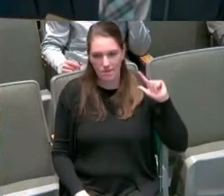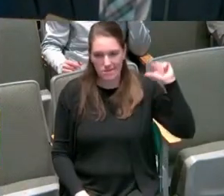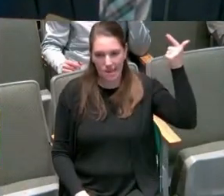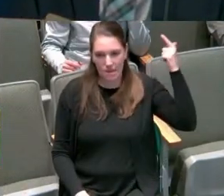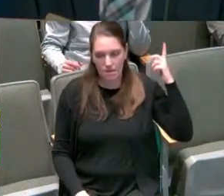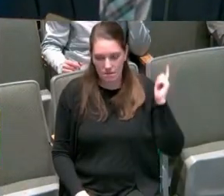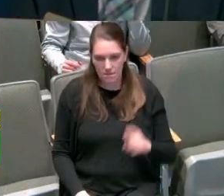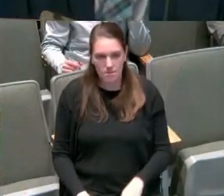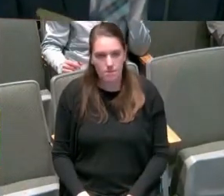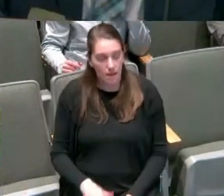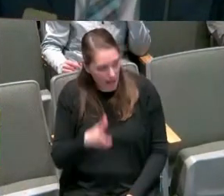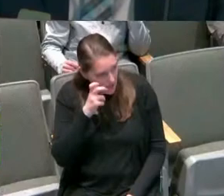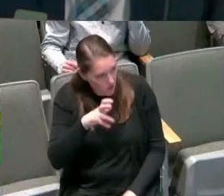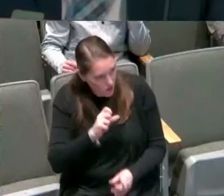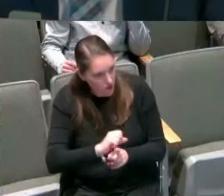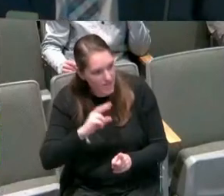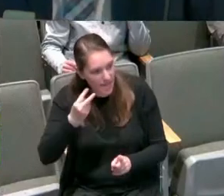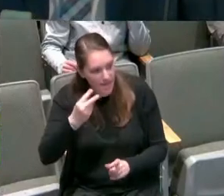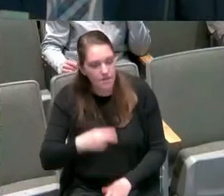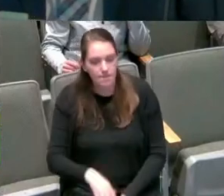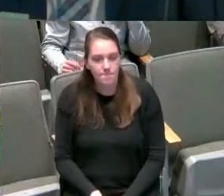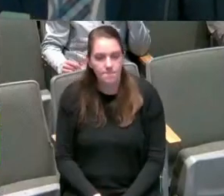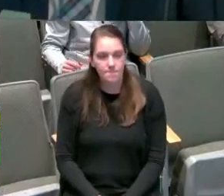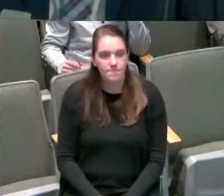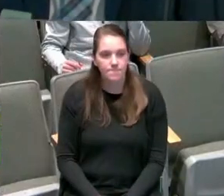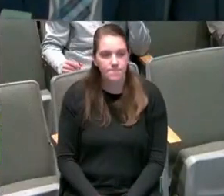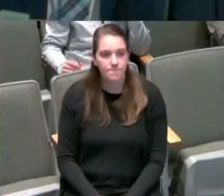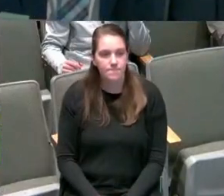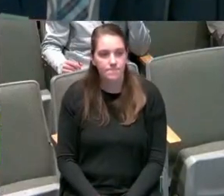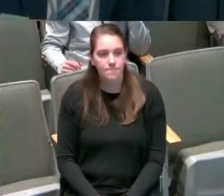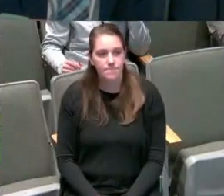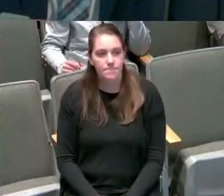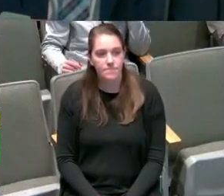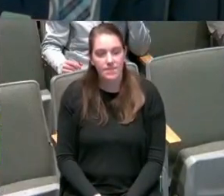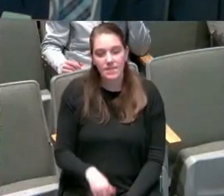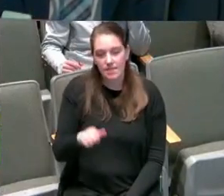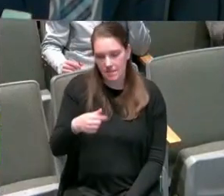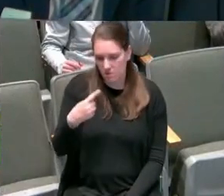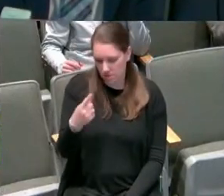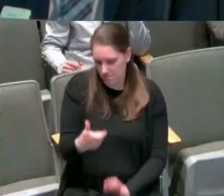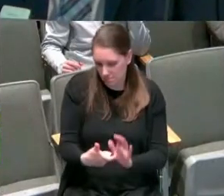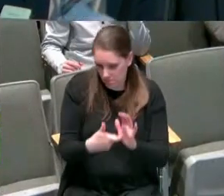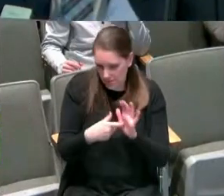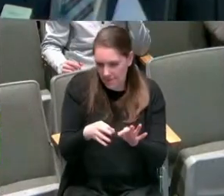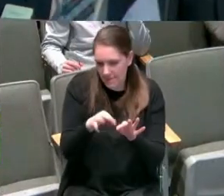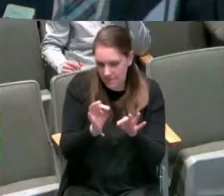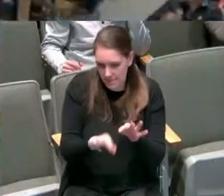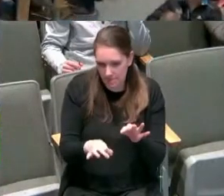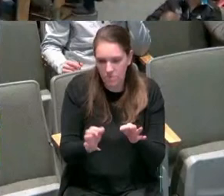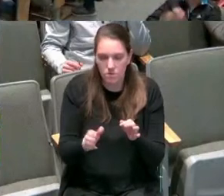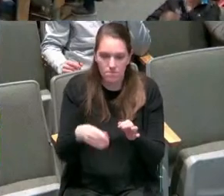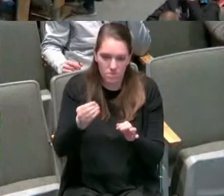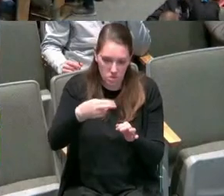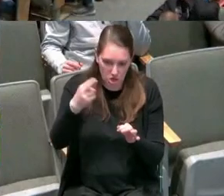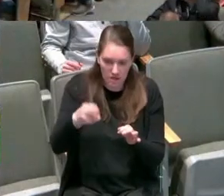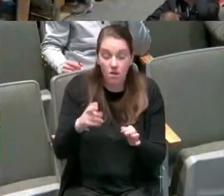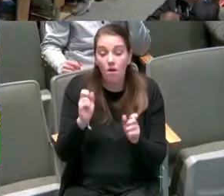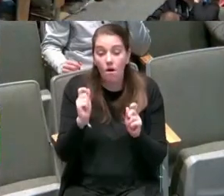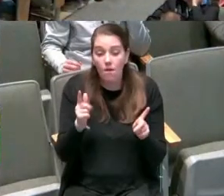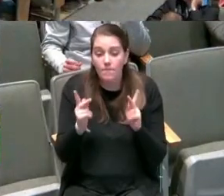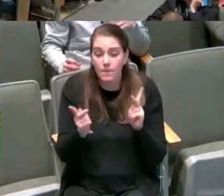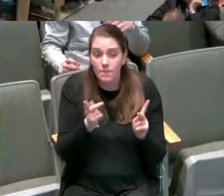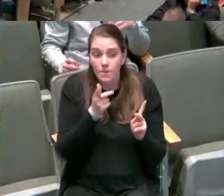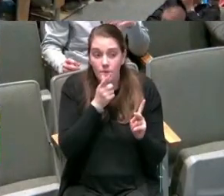okay I heard a second let's see this one also needs a simple majority all in favor please say aye